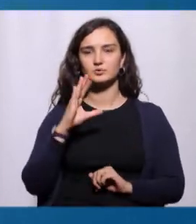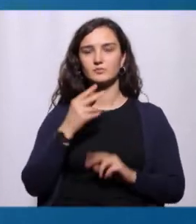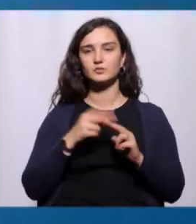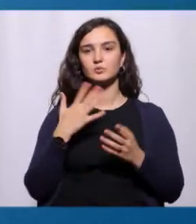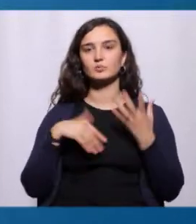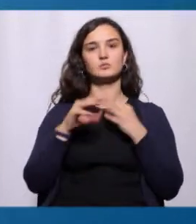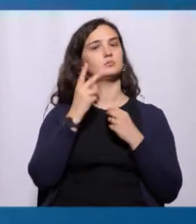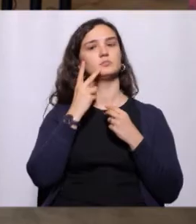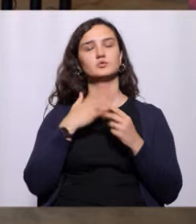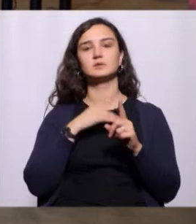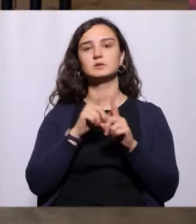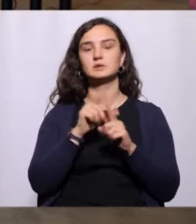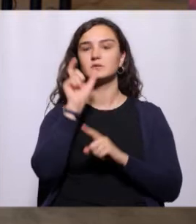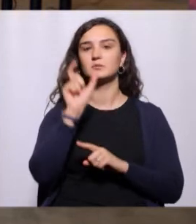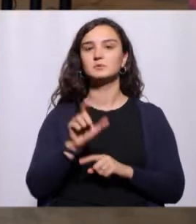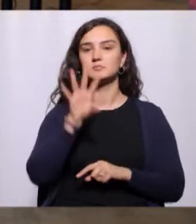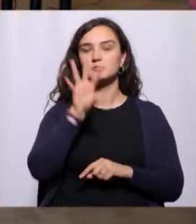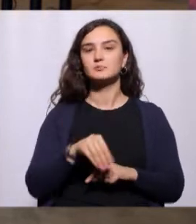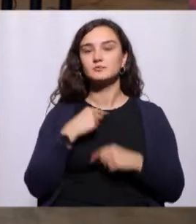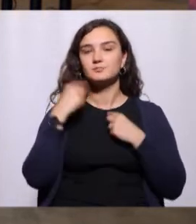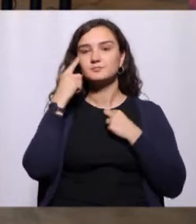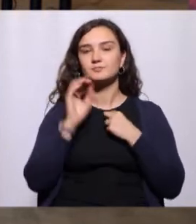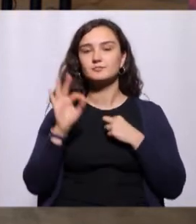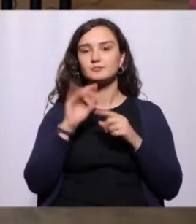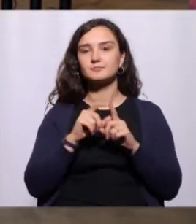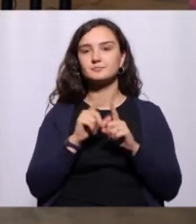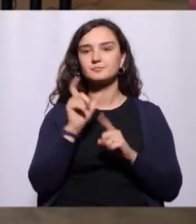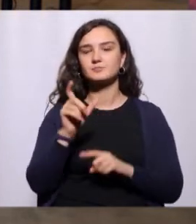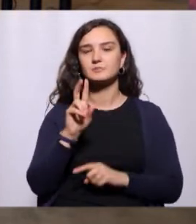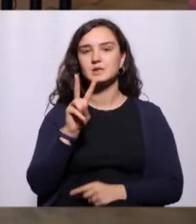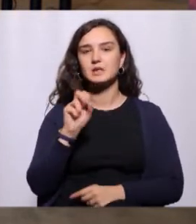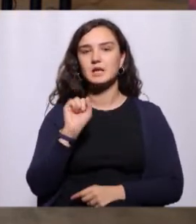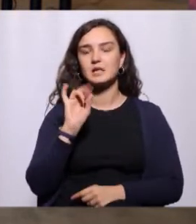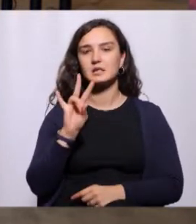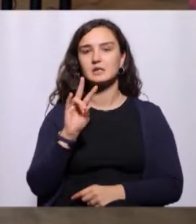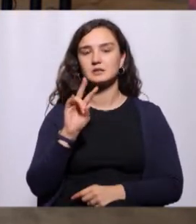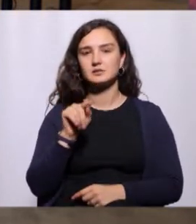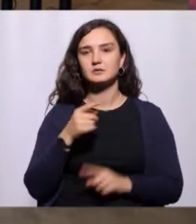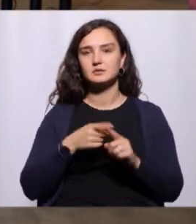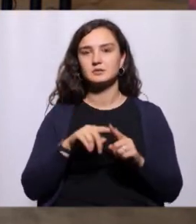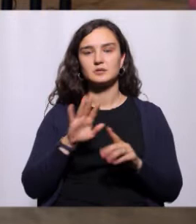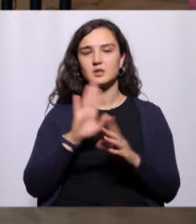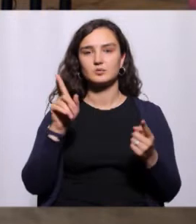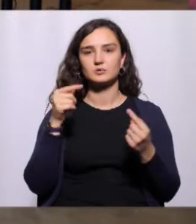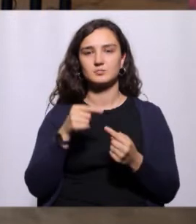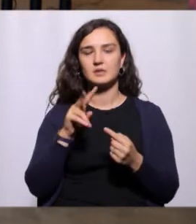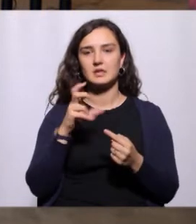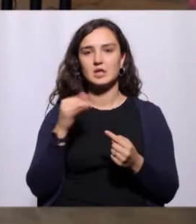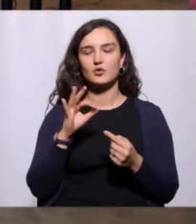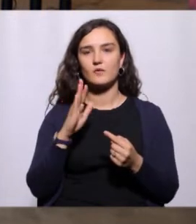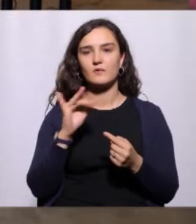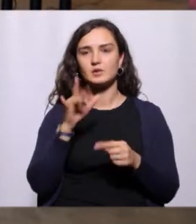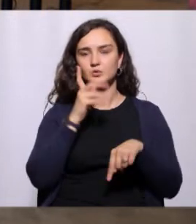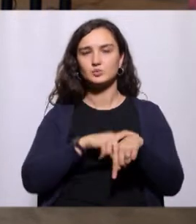we look at our words and we think about the word line, layover doesn't fit. Layover is